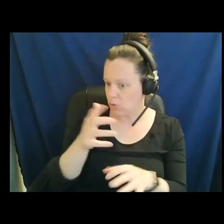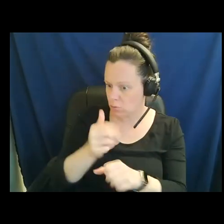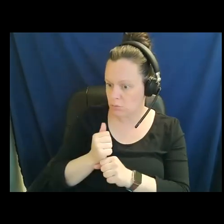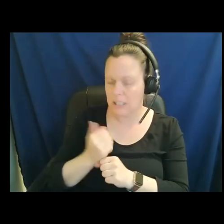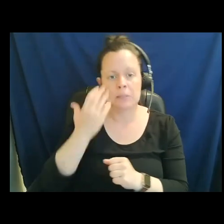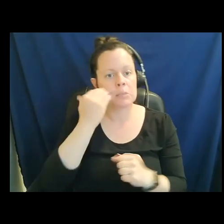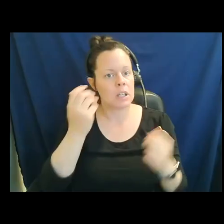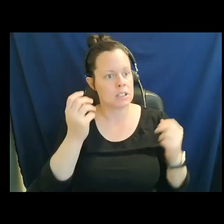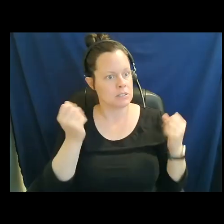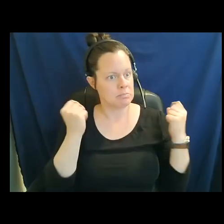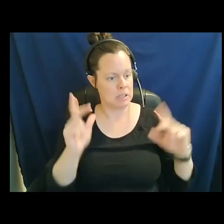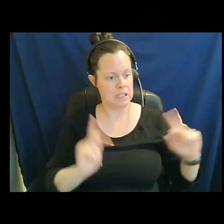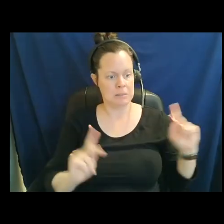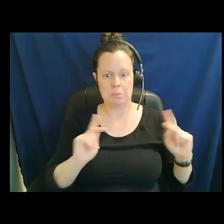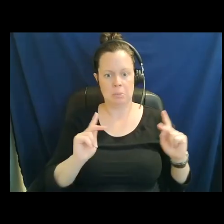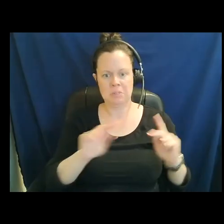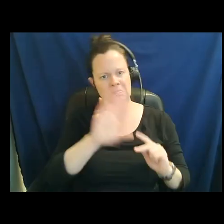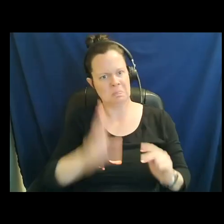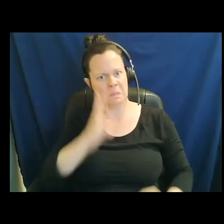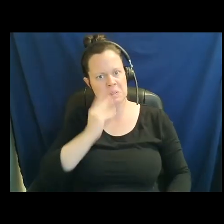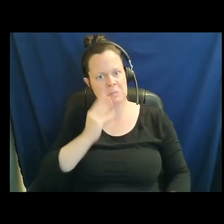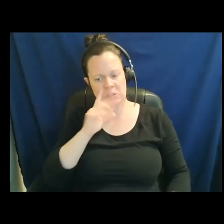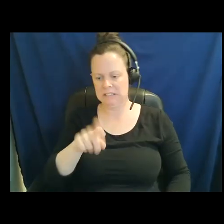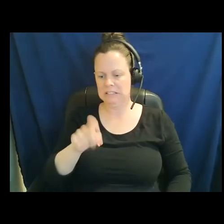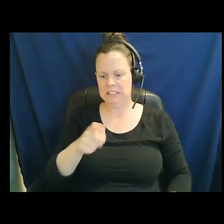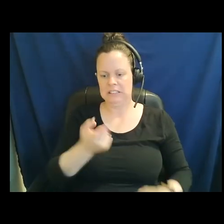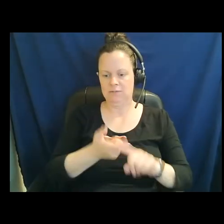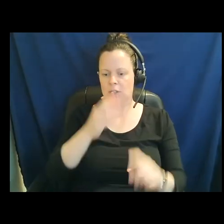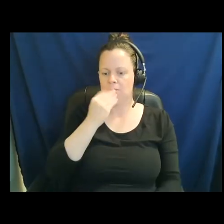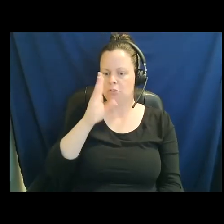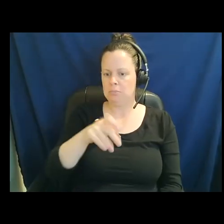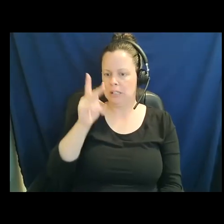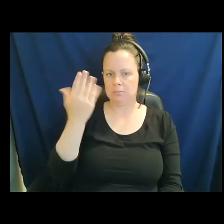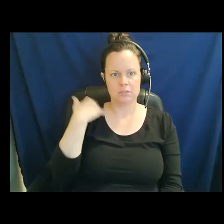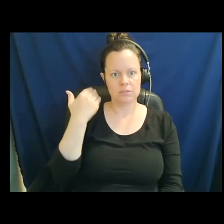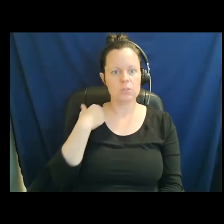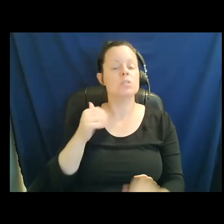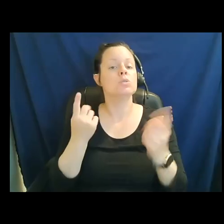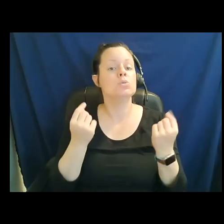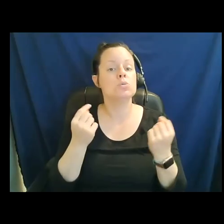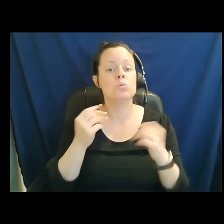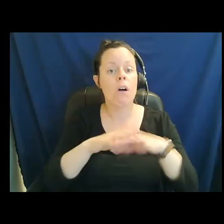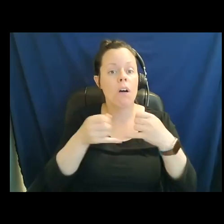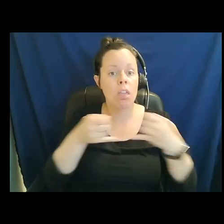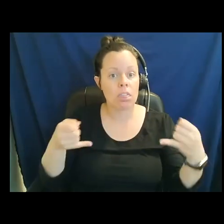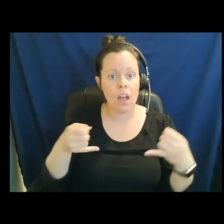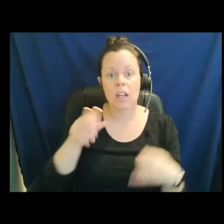people who have never needed the help of a food bank or food pantry before in their lives, is they can visit our website,